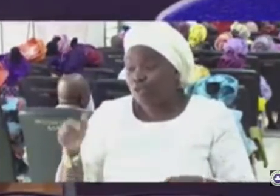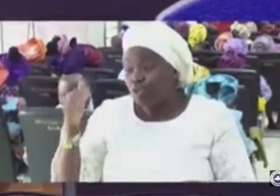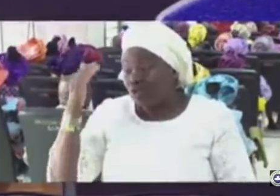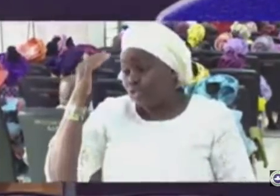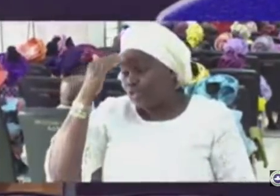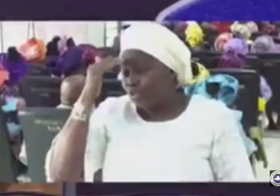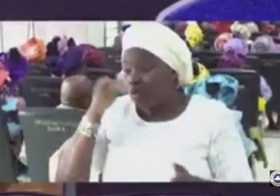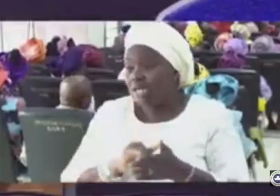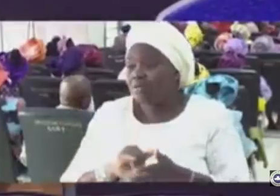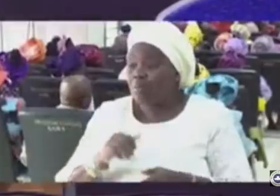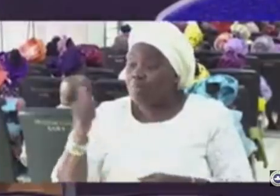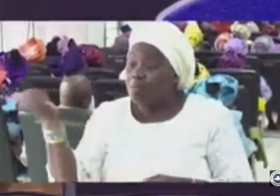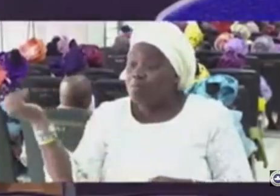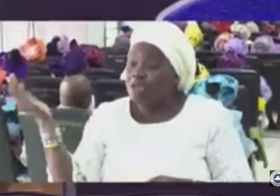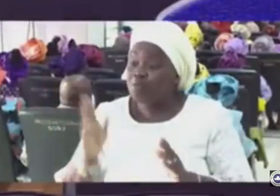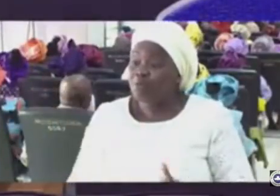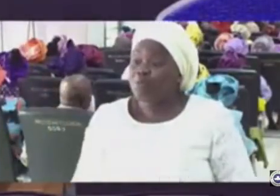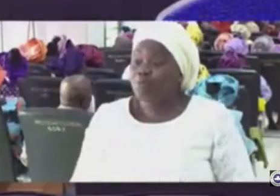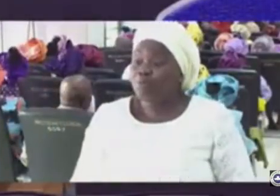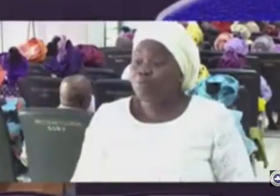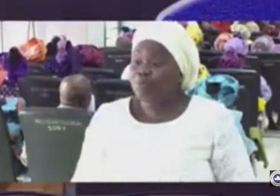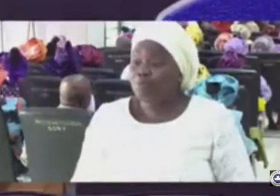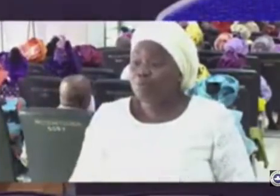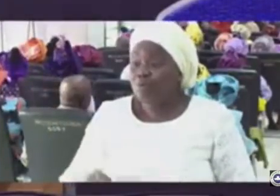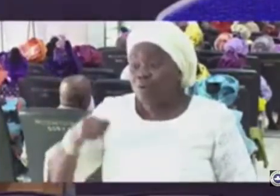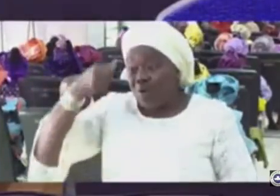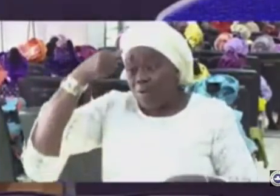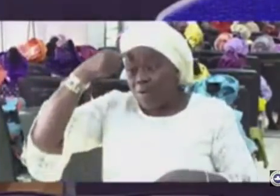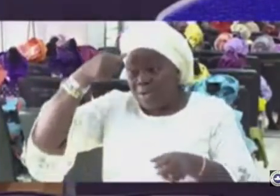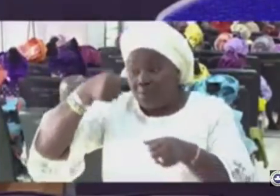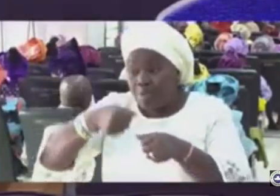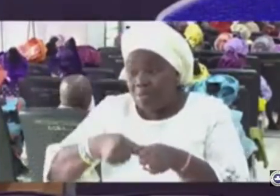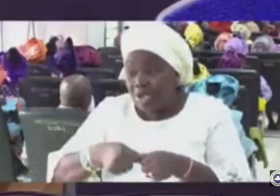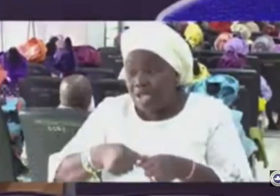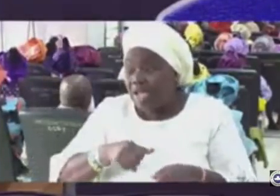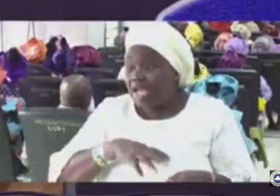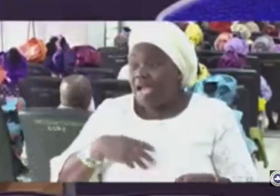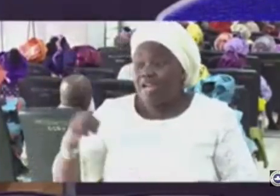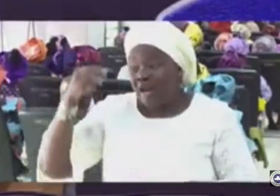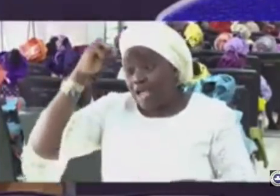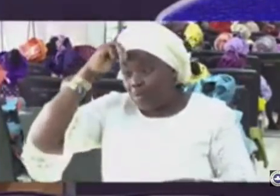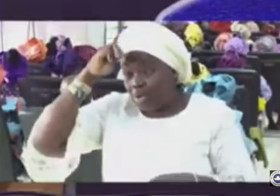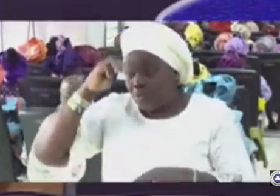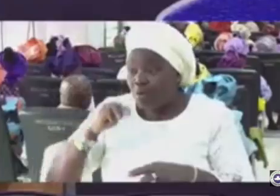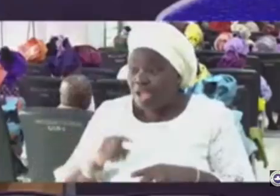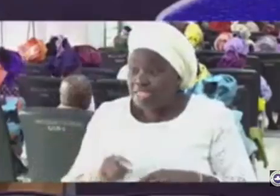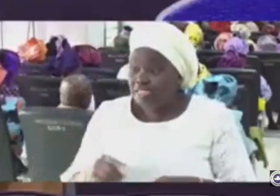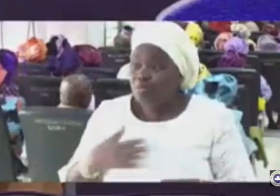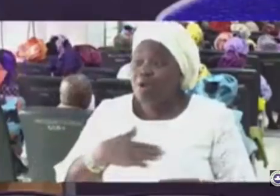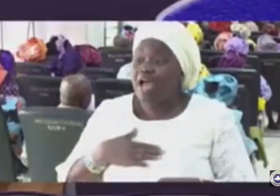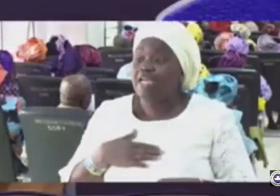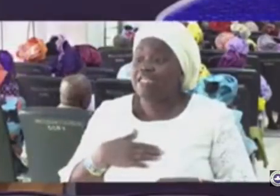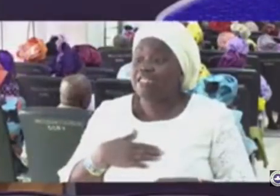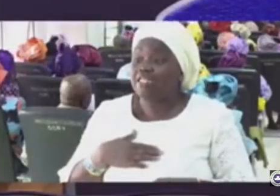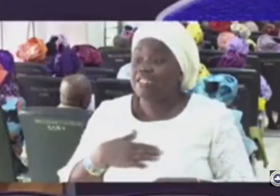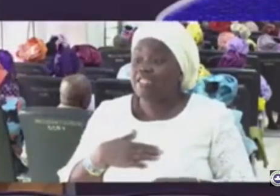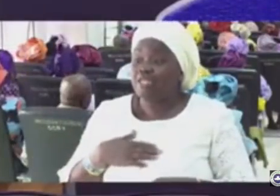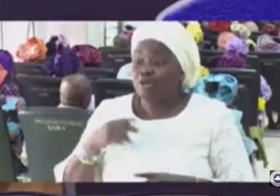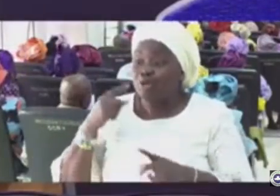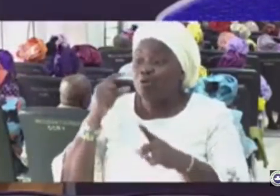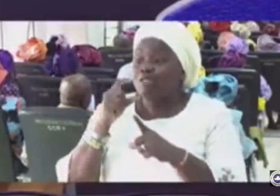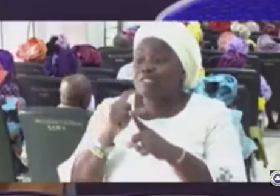not too long ago. He said, I remember one of your sermons. He said, that one had been keeping me going for a long time. I said, what was it I said